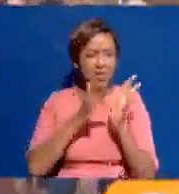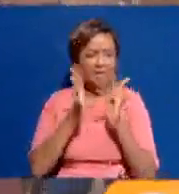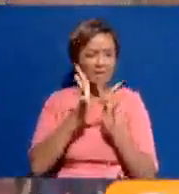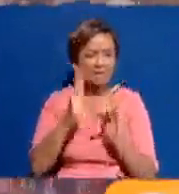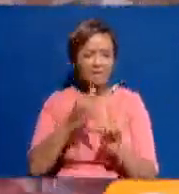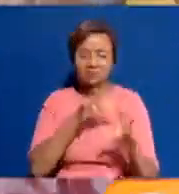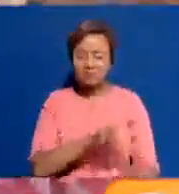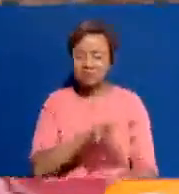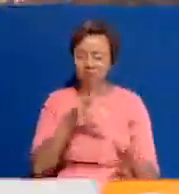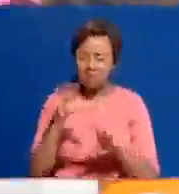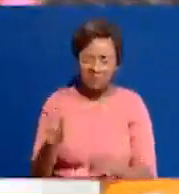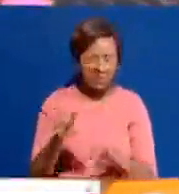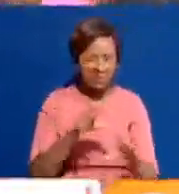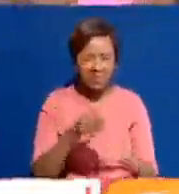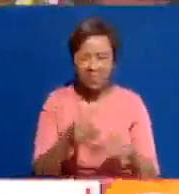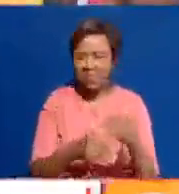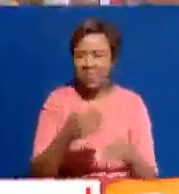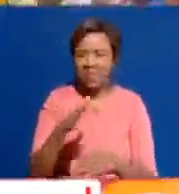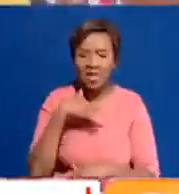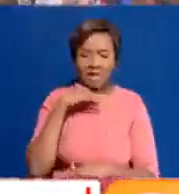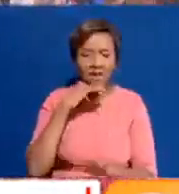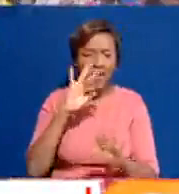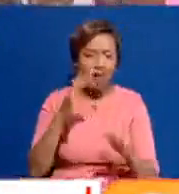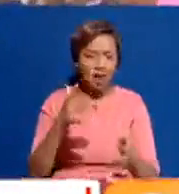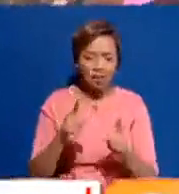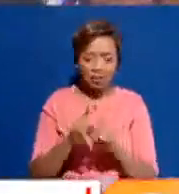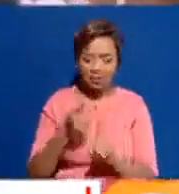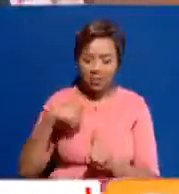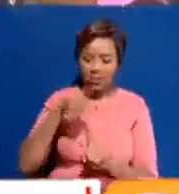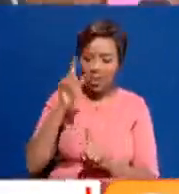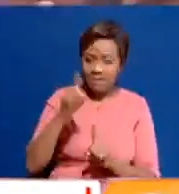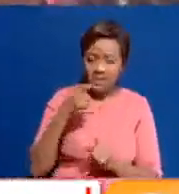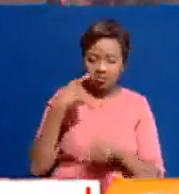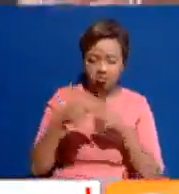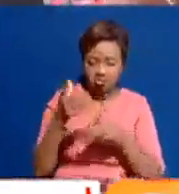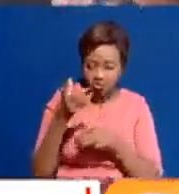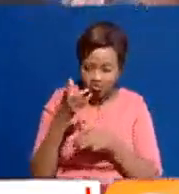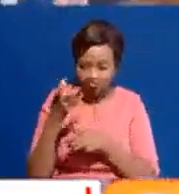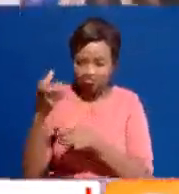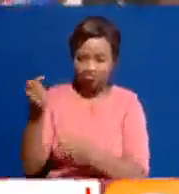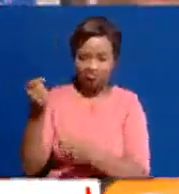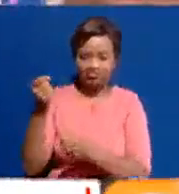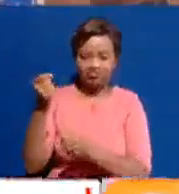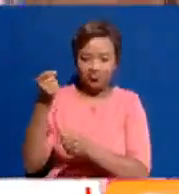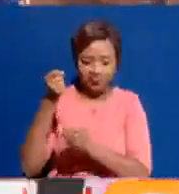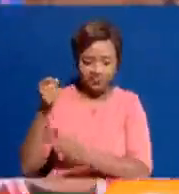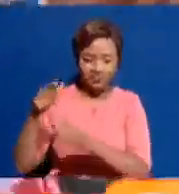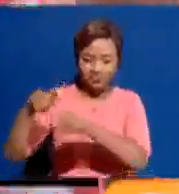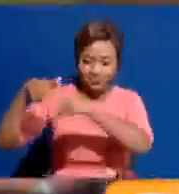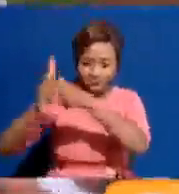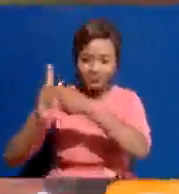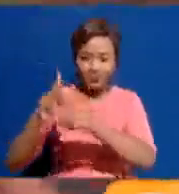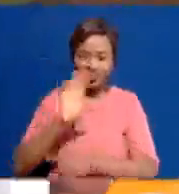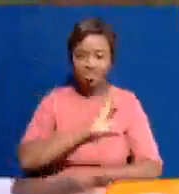died for us. So it's a good reminder. We are supposed to remain loyal and very committed to